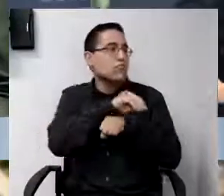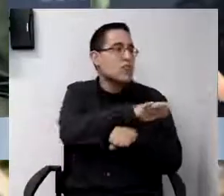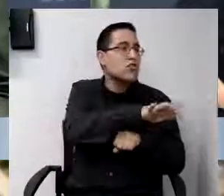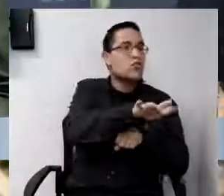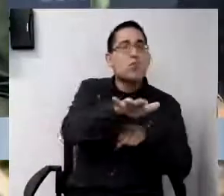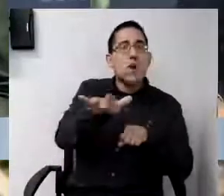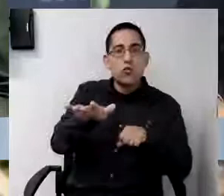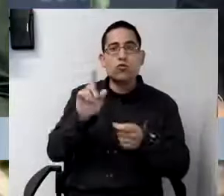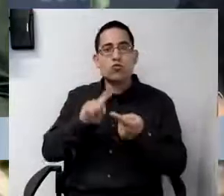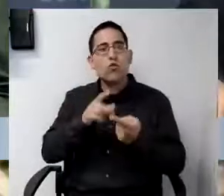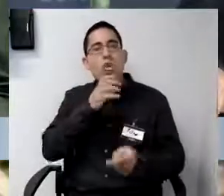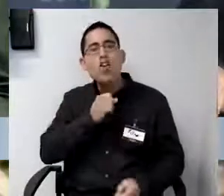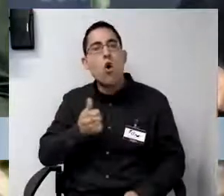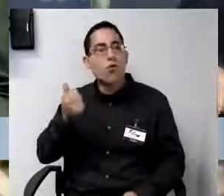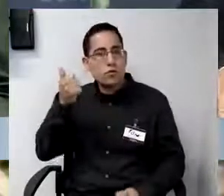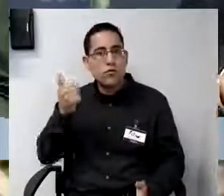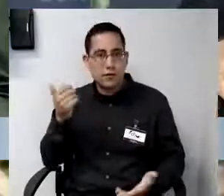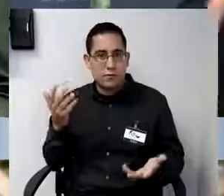at a statewide level.